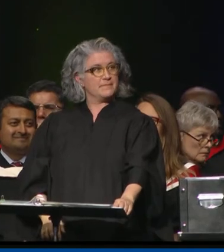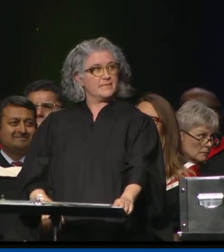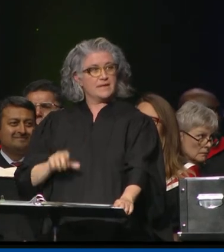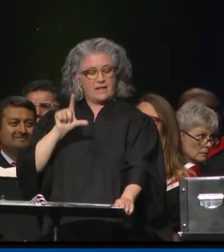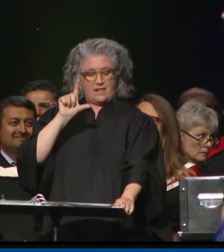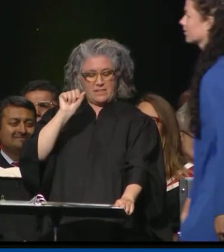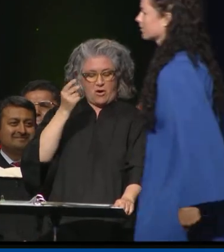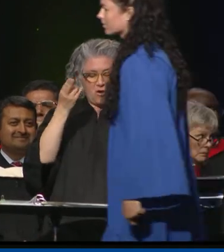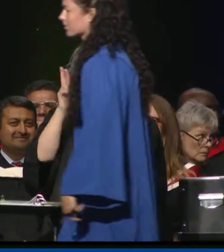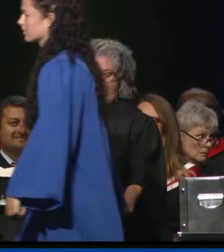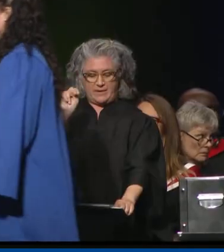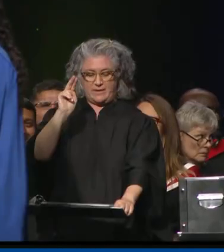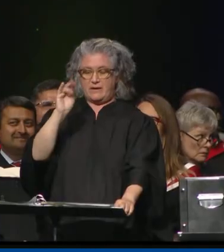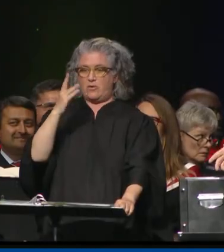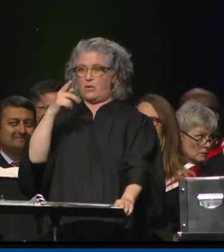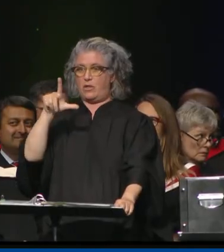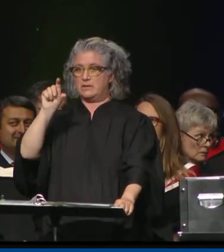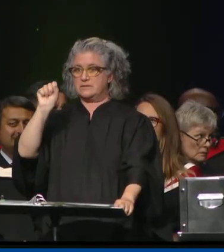Lauren Nicholson.